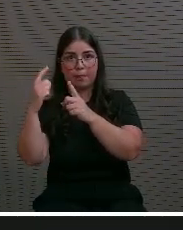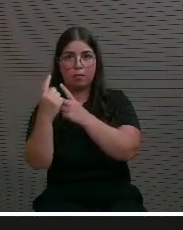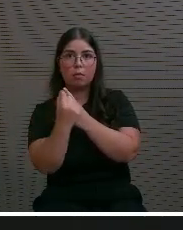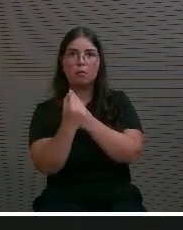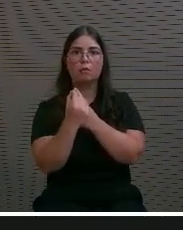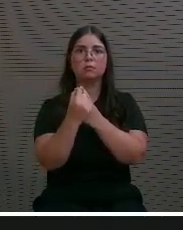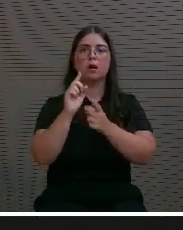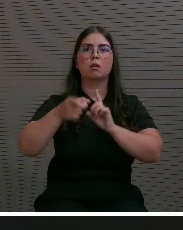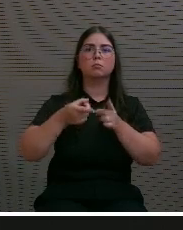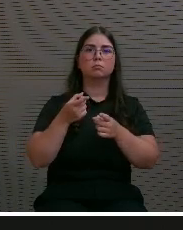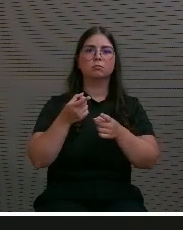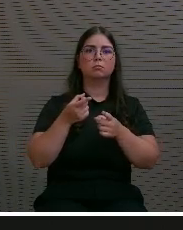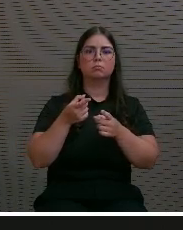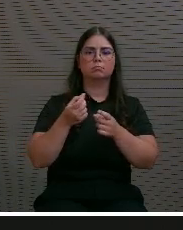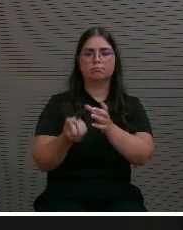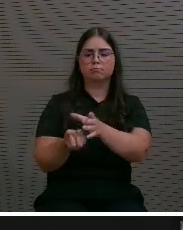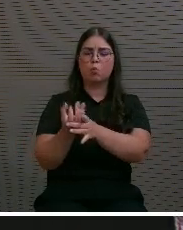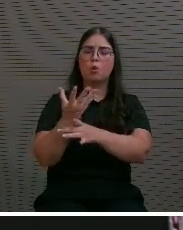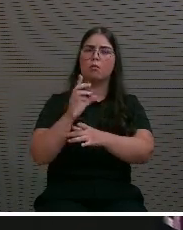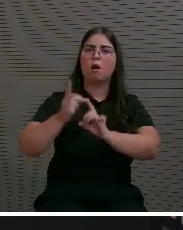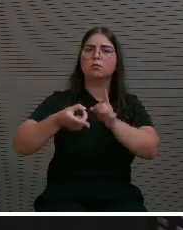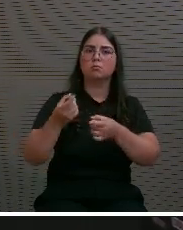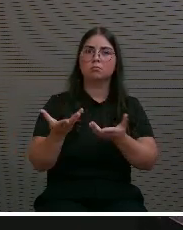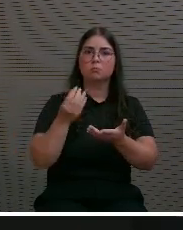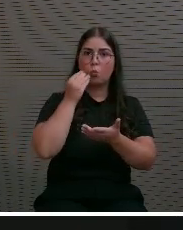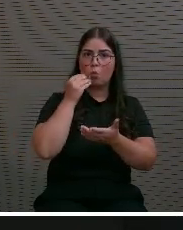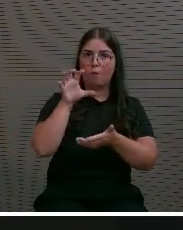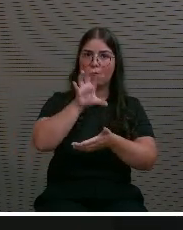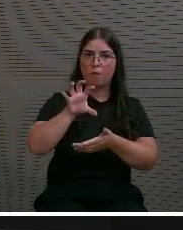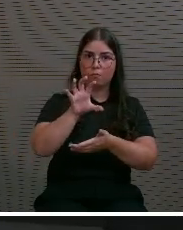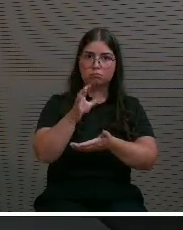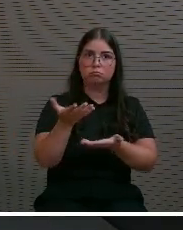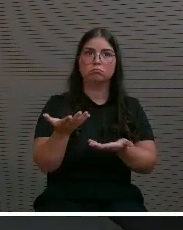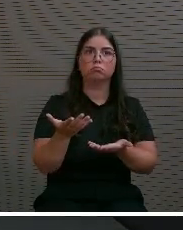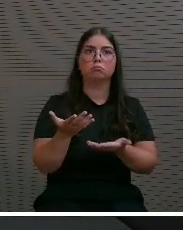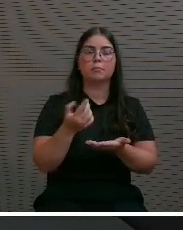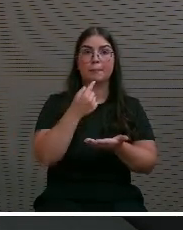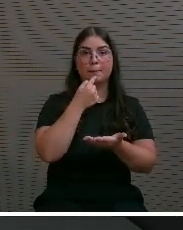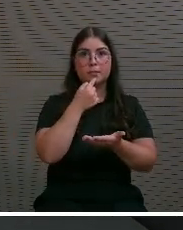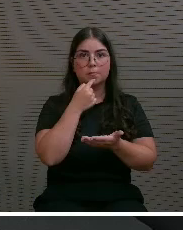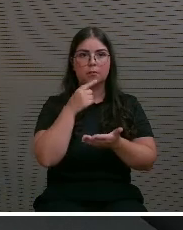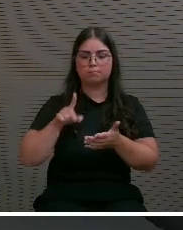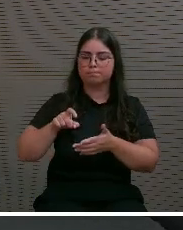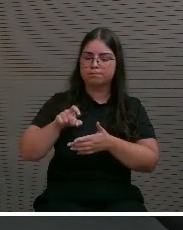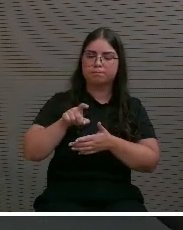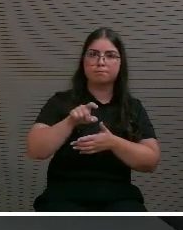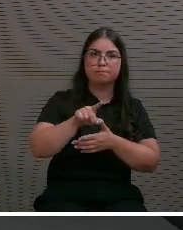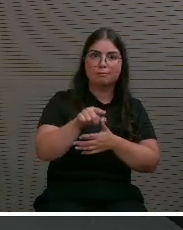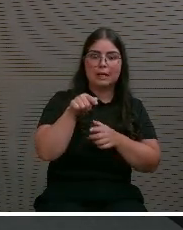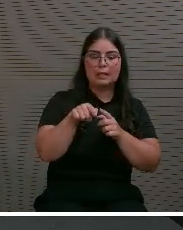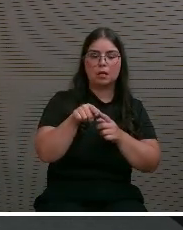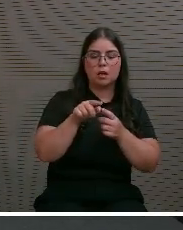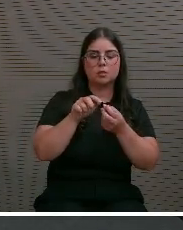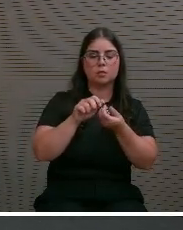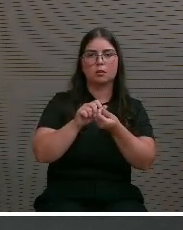they realized that just as the Agrobacterium was moving in the genes, we could persuade that